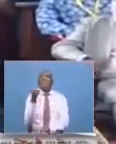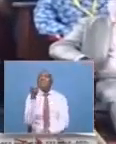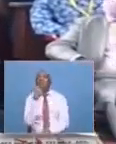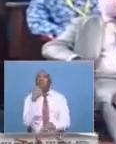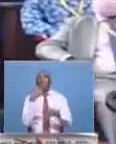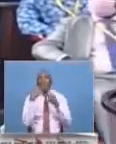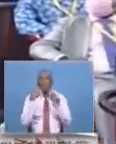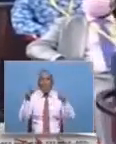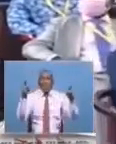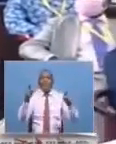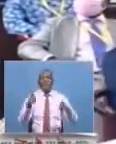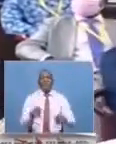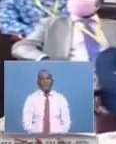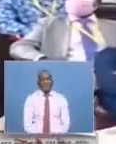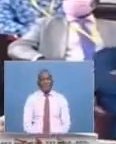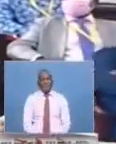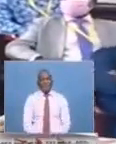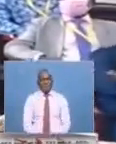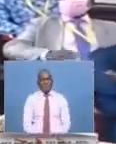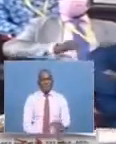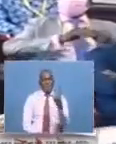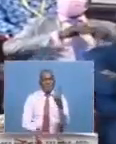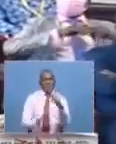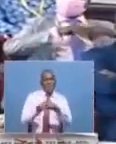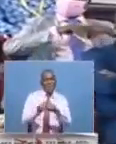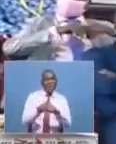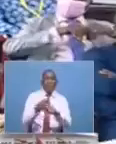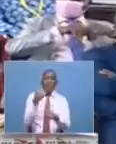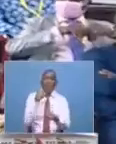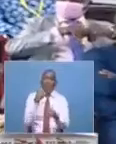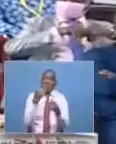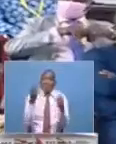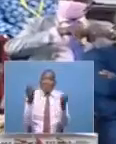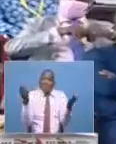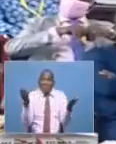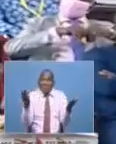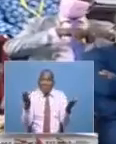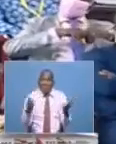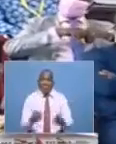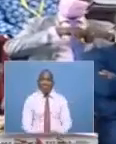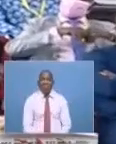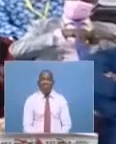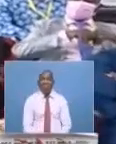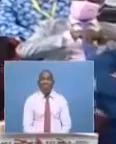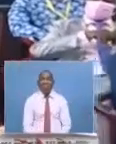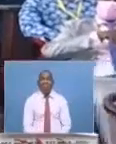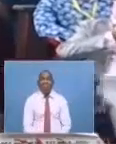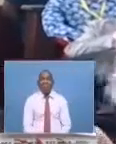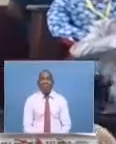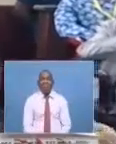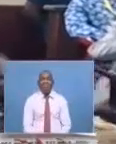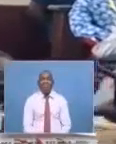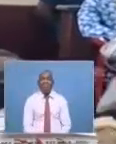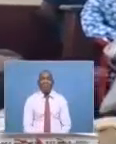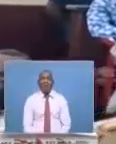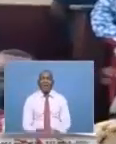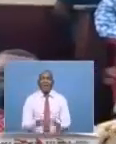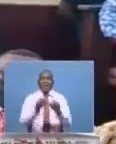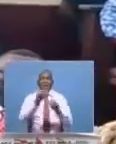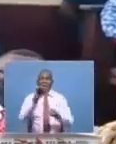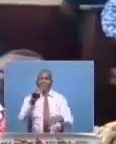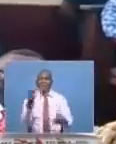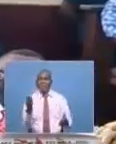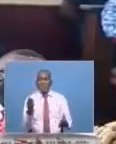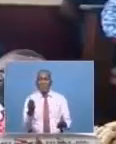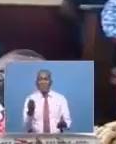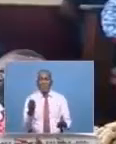acknowledging to be relevant to her case, or to the case of the first respondent. My lords, this